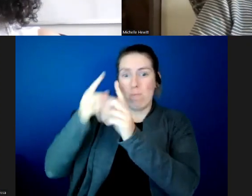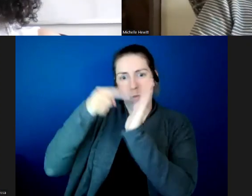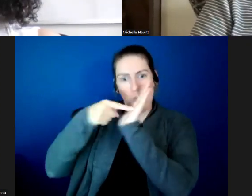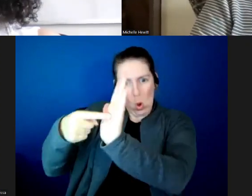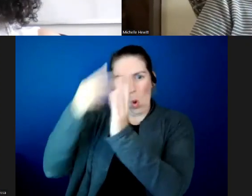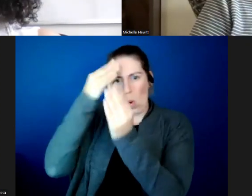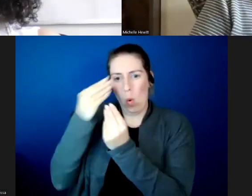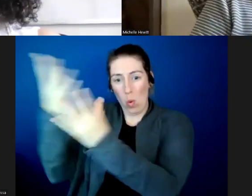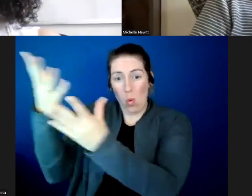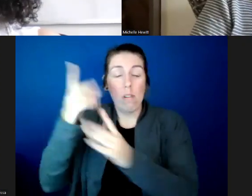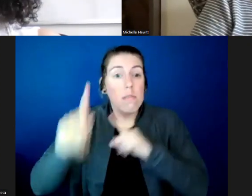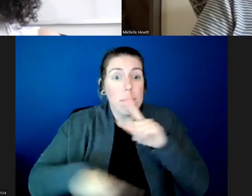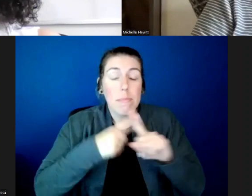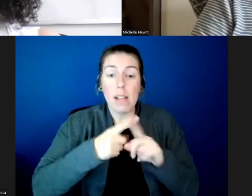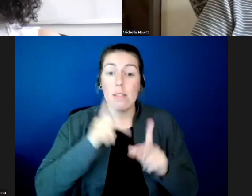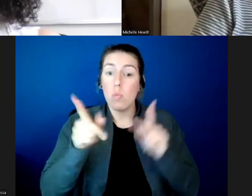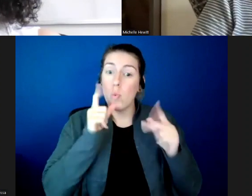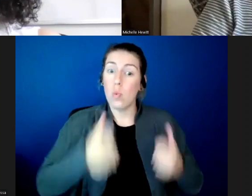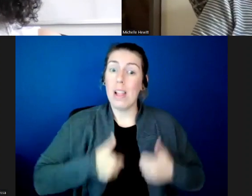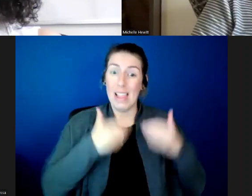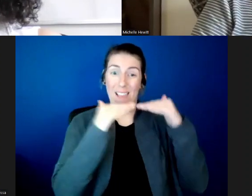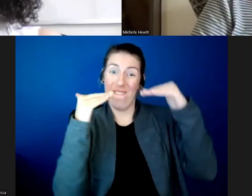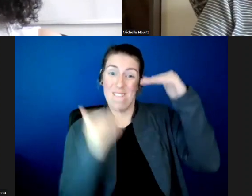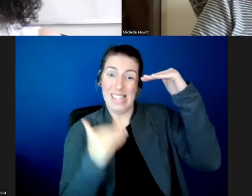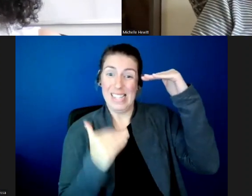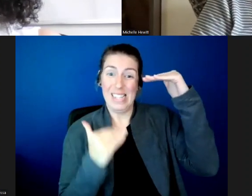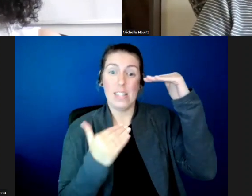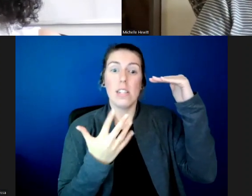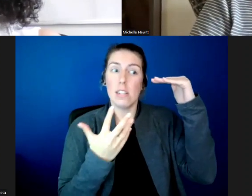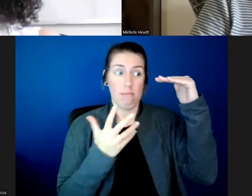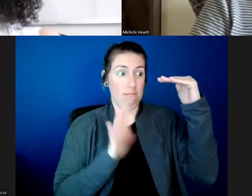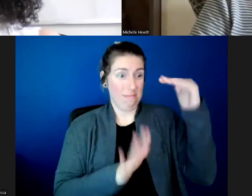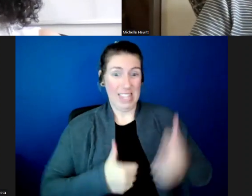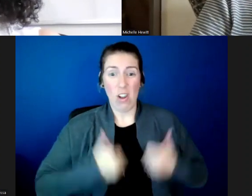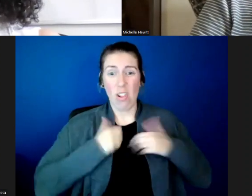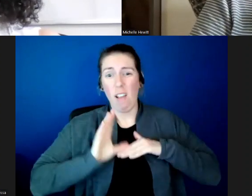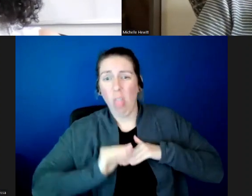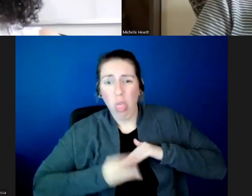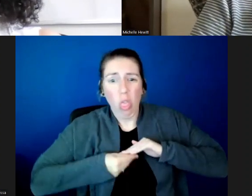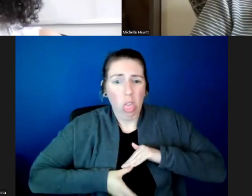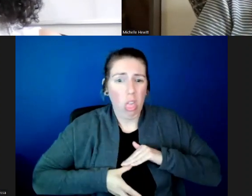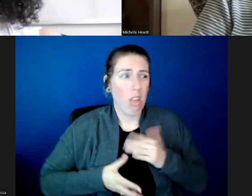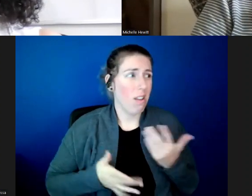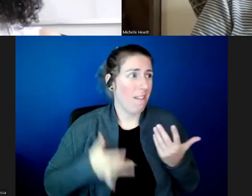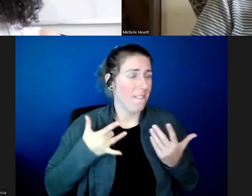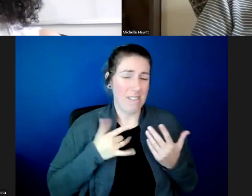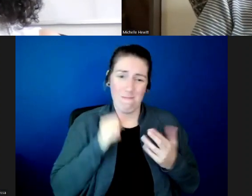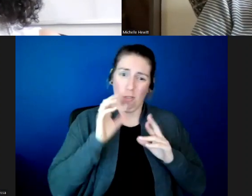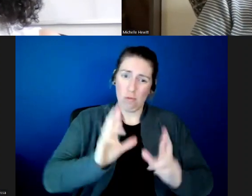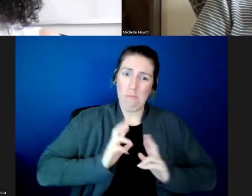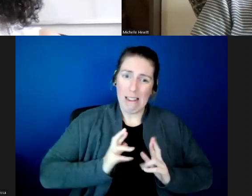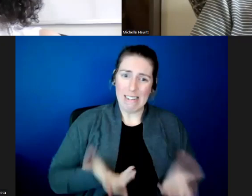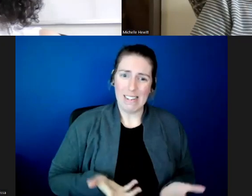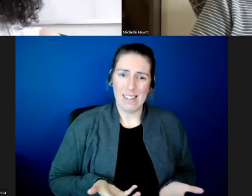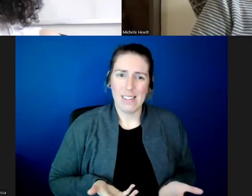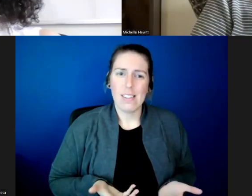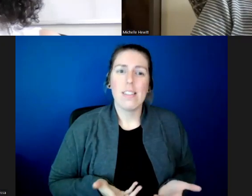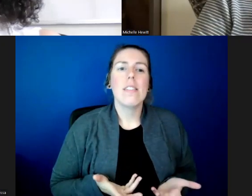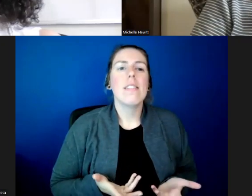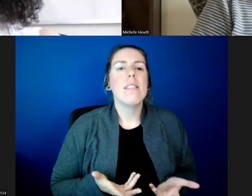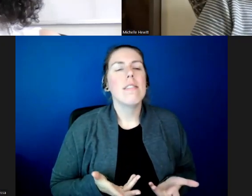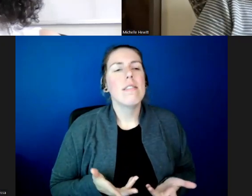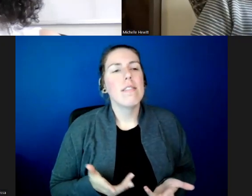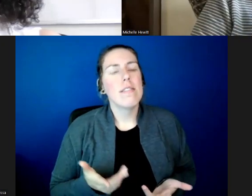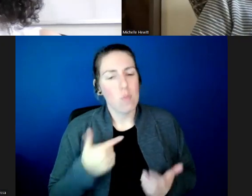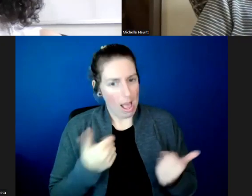the, you know, so that's kind of that's where reach out to those people who they're not the